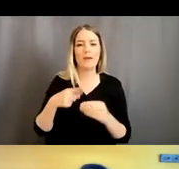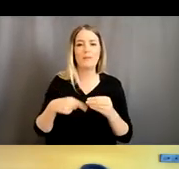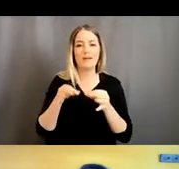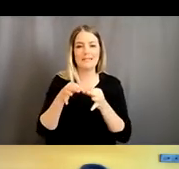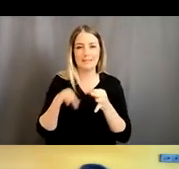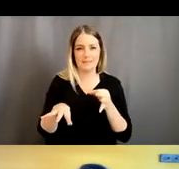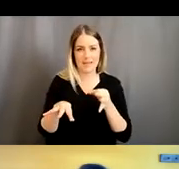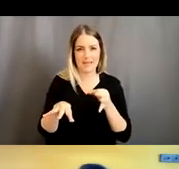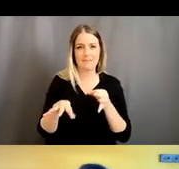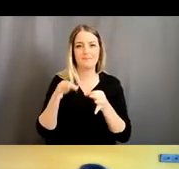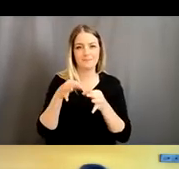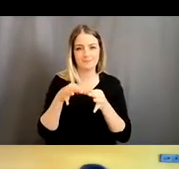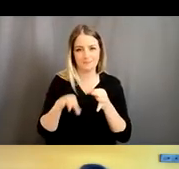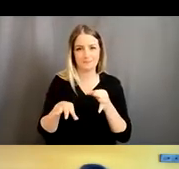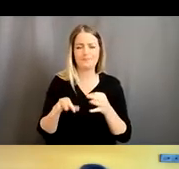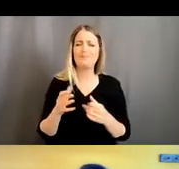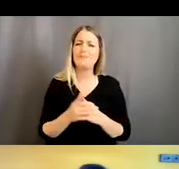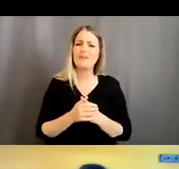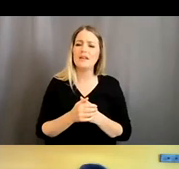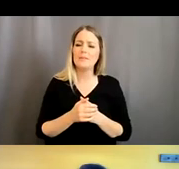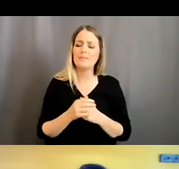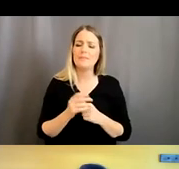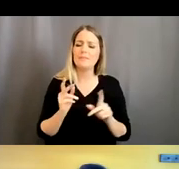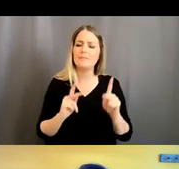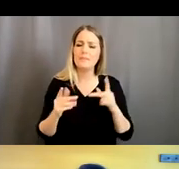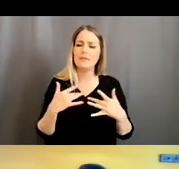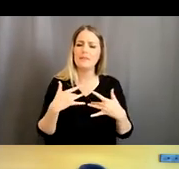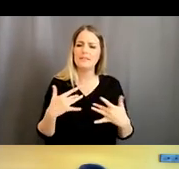too. And I think people tend to,